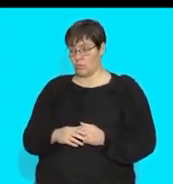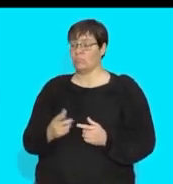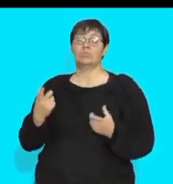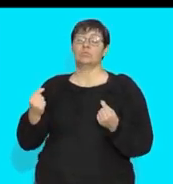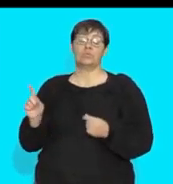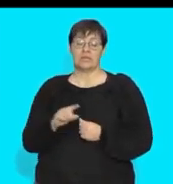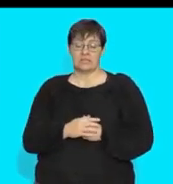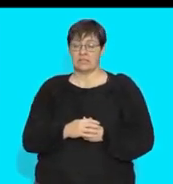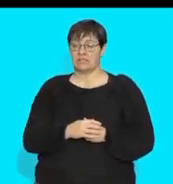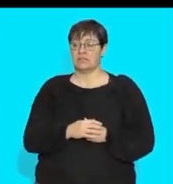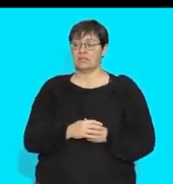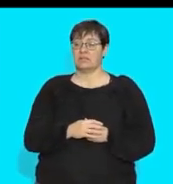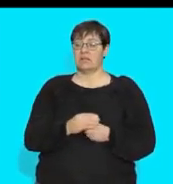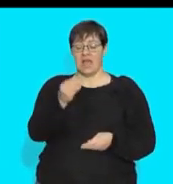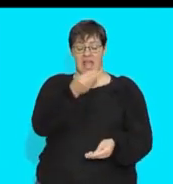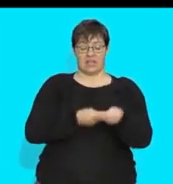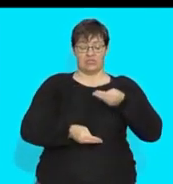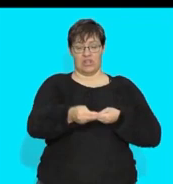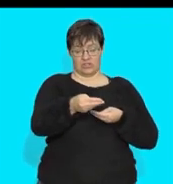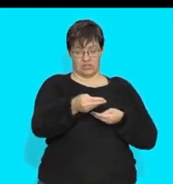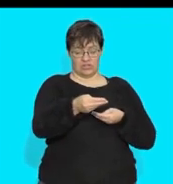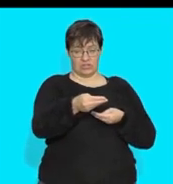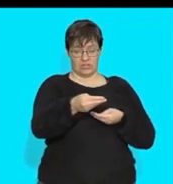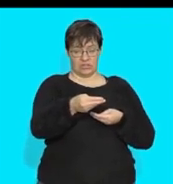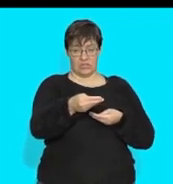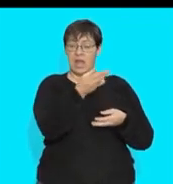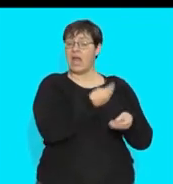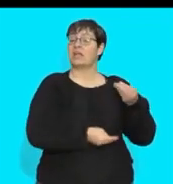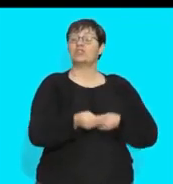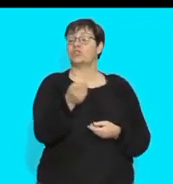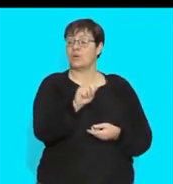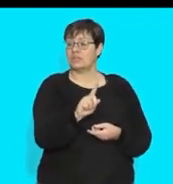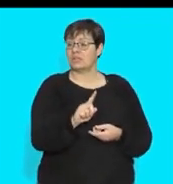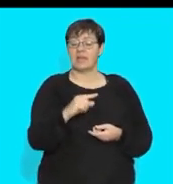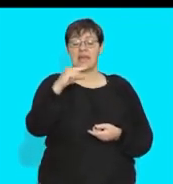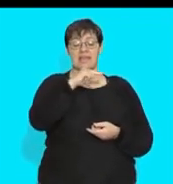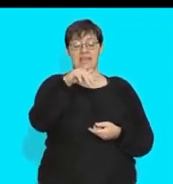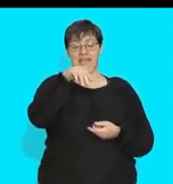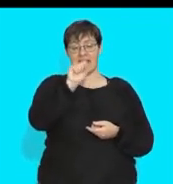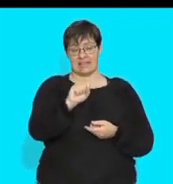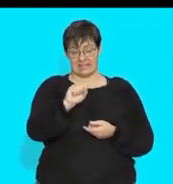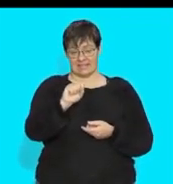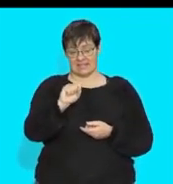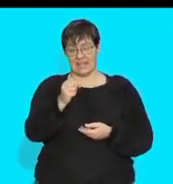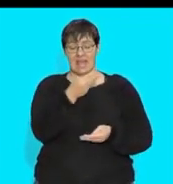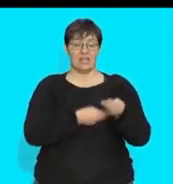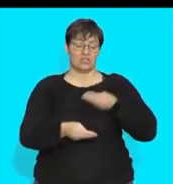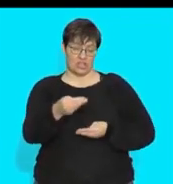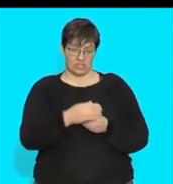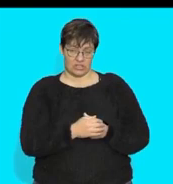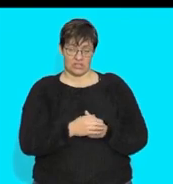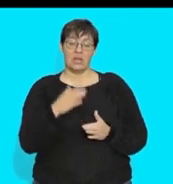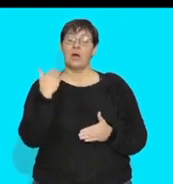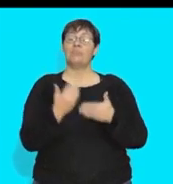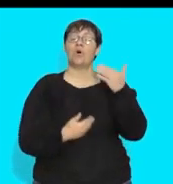carbon dioxide. And what are we doing? They're exchanging. And what are they exchanging? They're exchanging